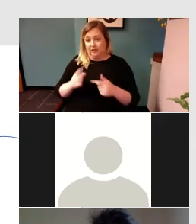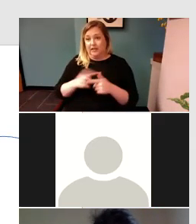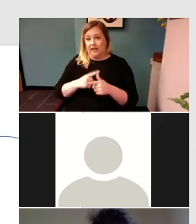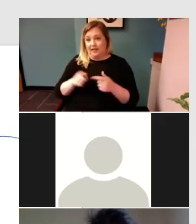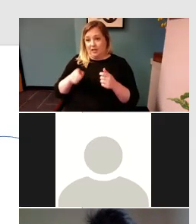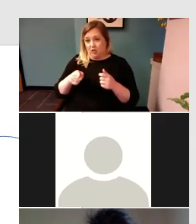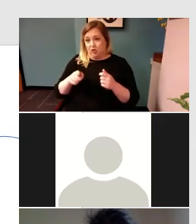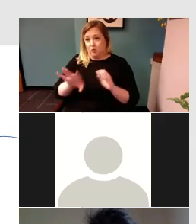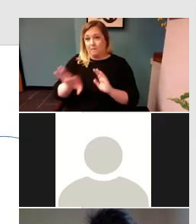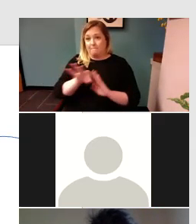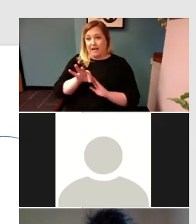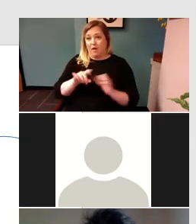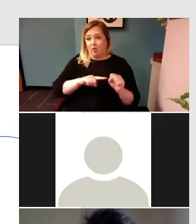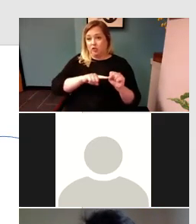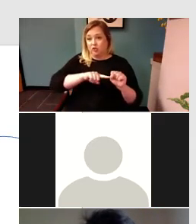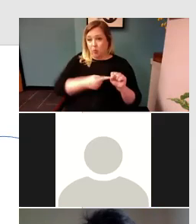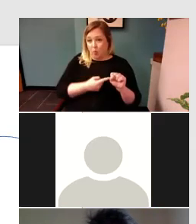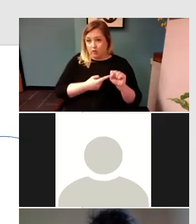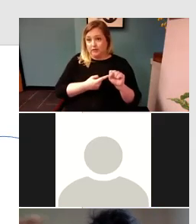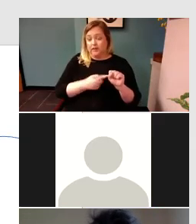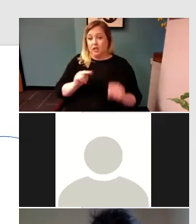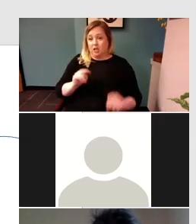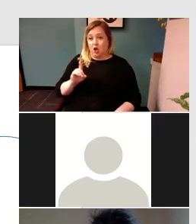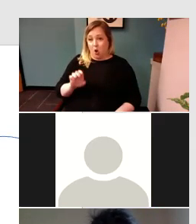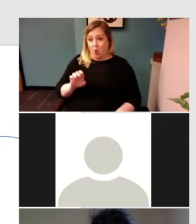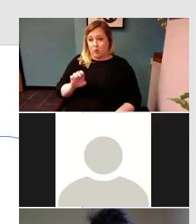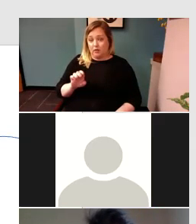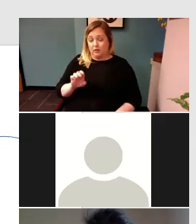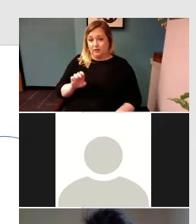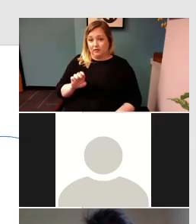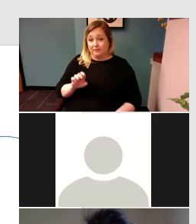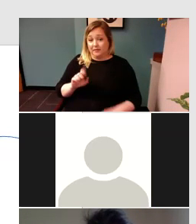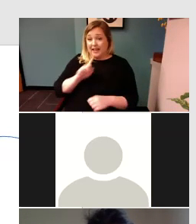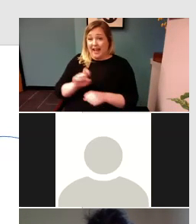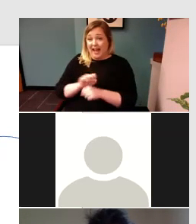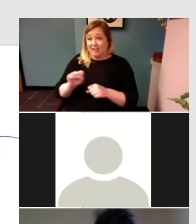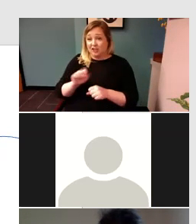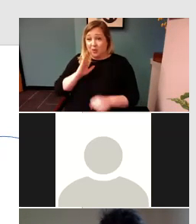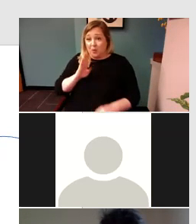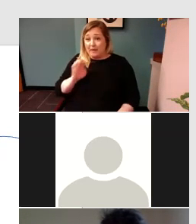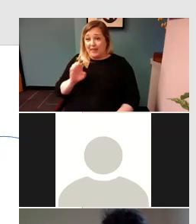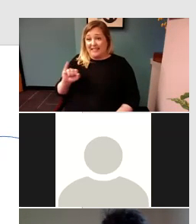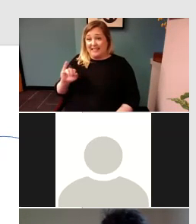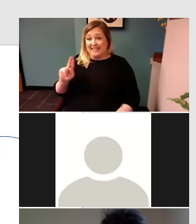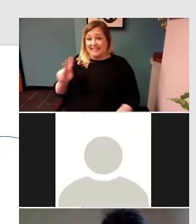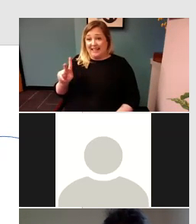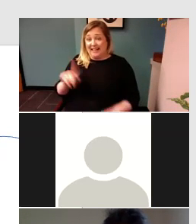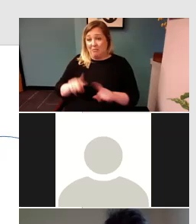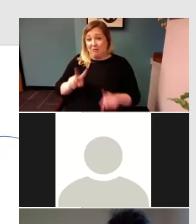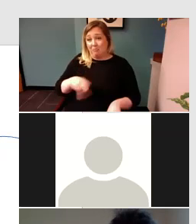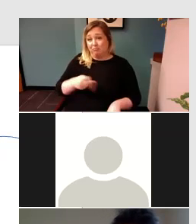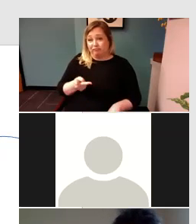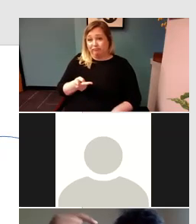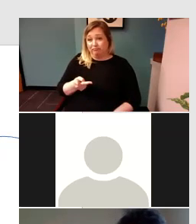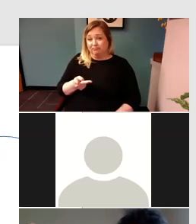which in this scenario is going to be the sink node in this reversed edge. But we are going to apply DFS on this set of edges, but